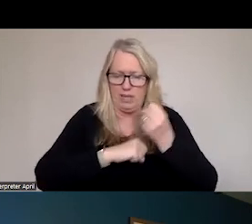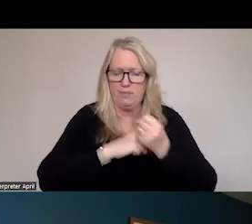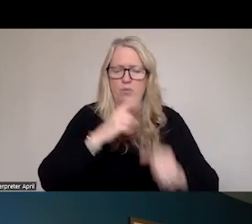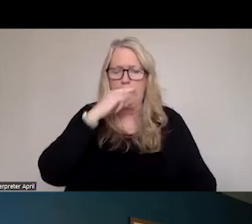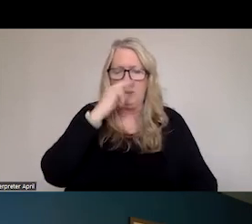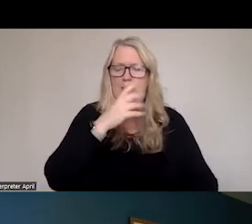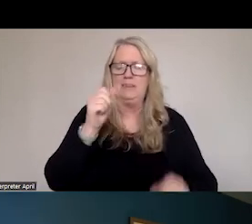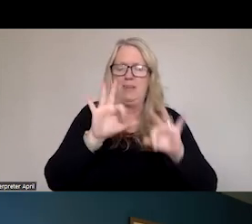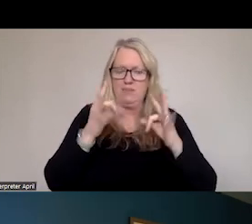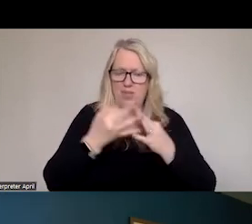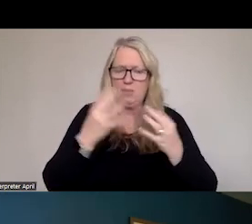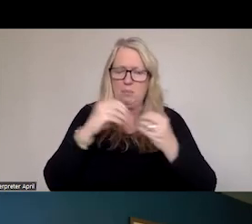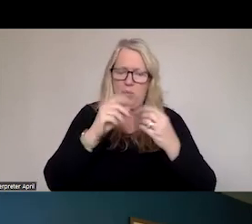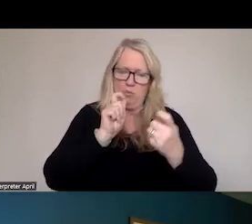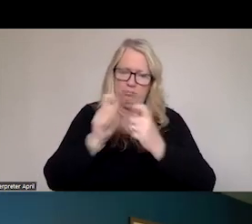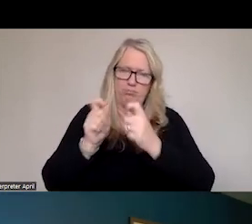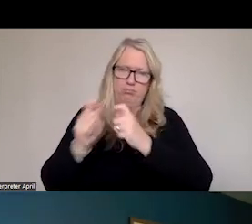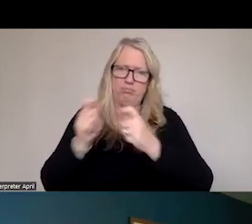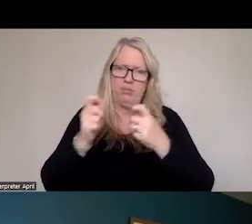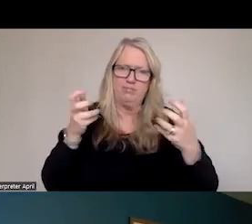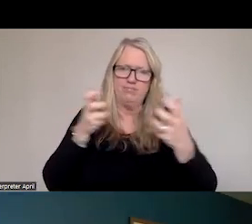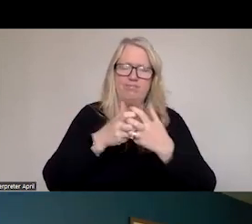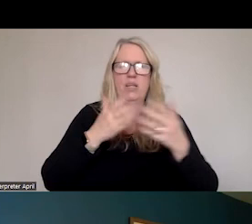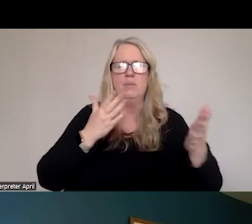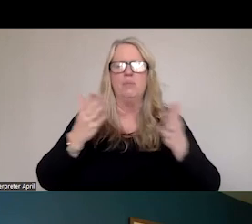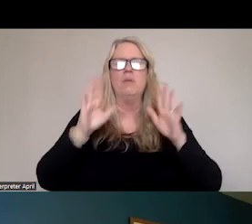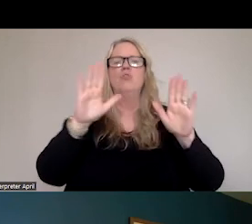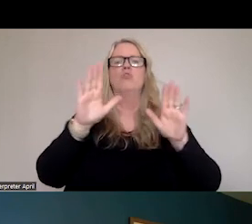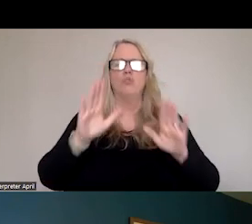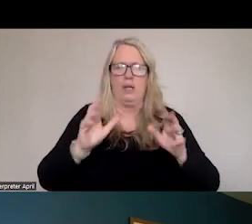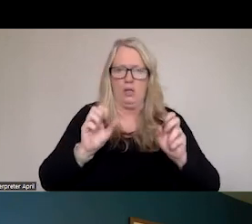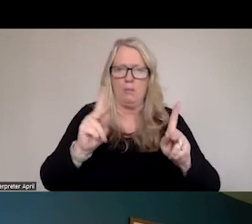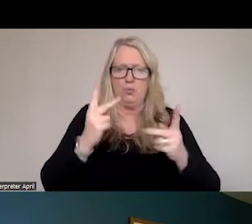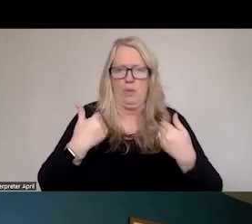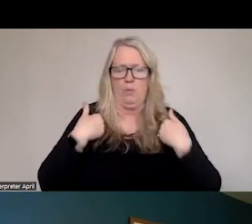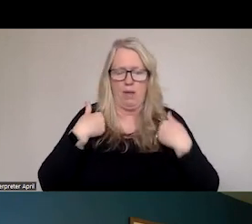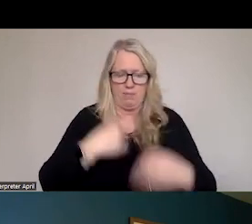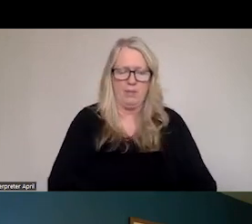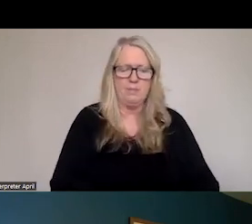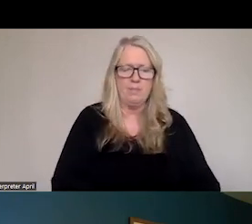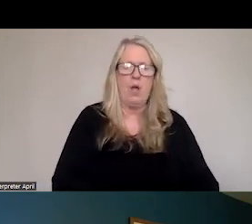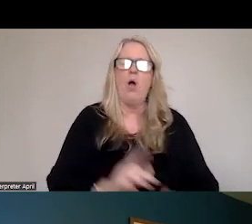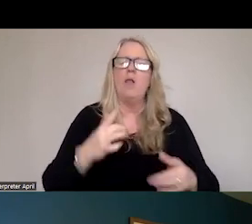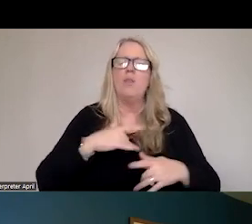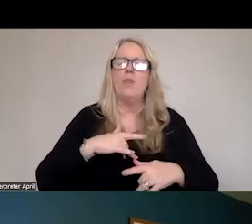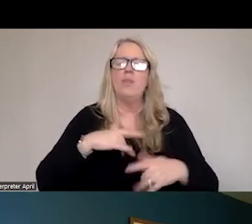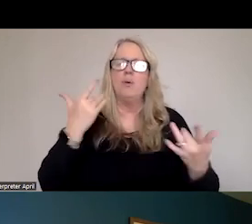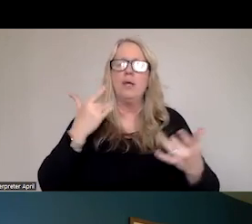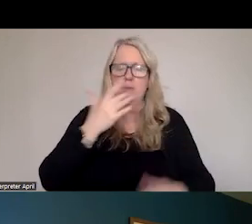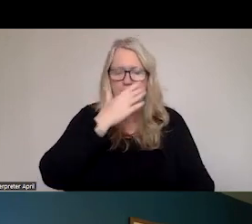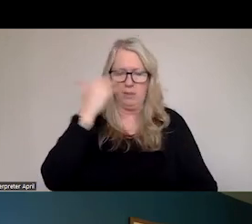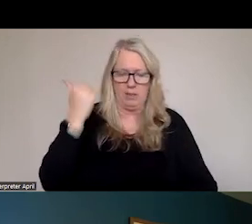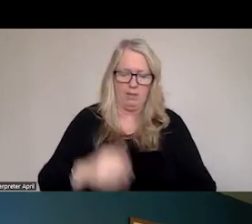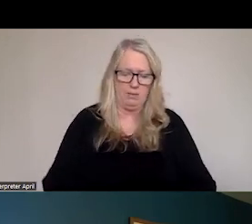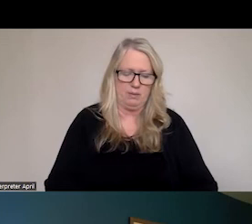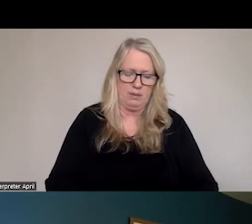and customizing services for them in this great opportunity we have. We're also thrilled because